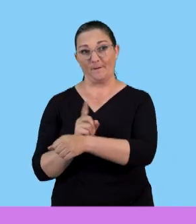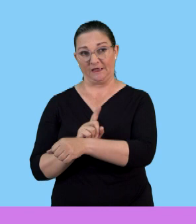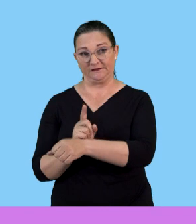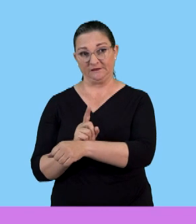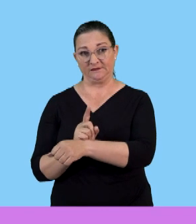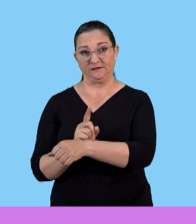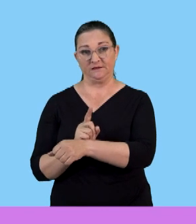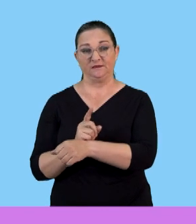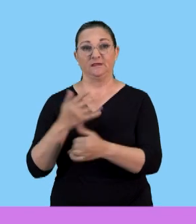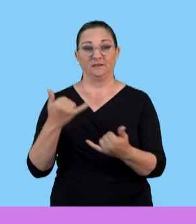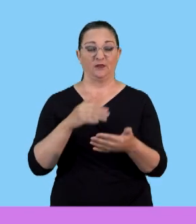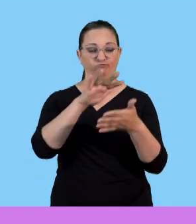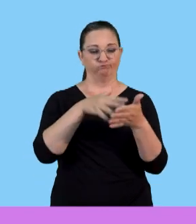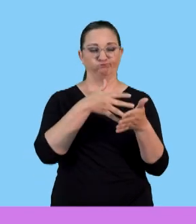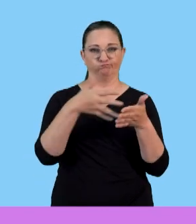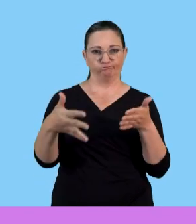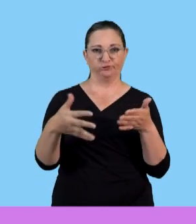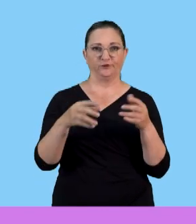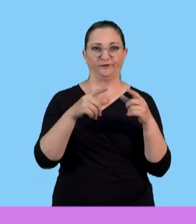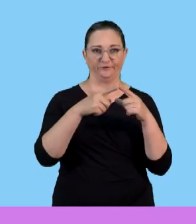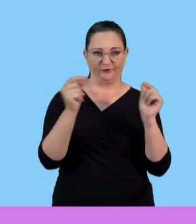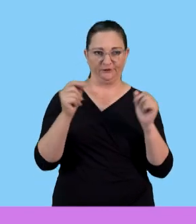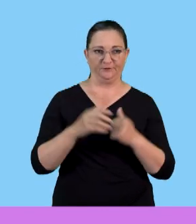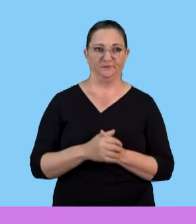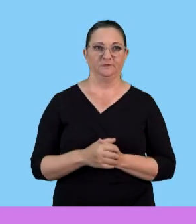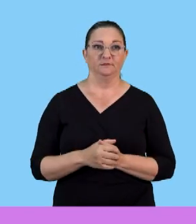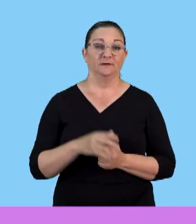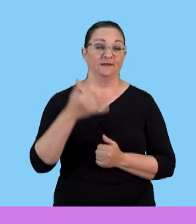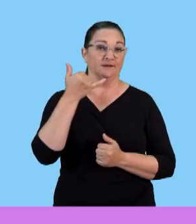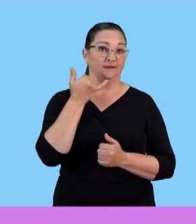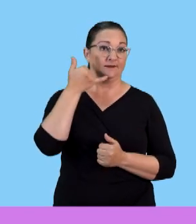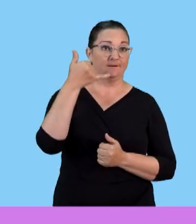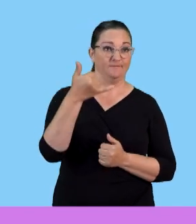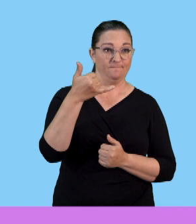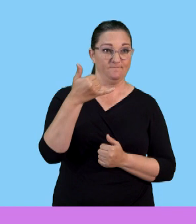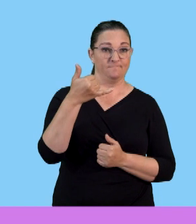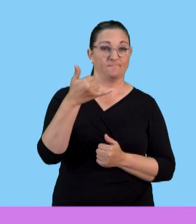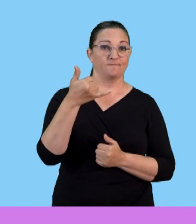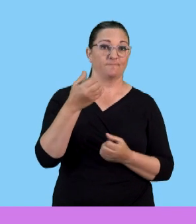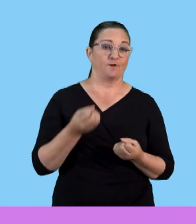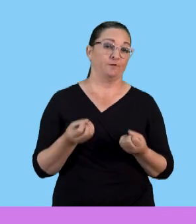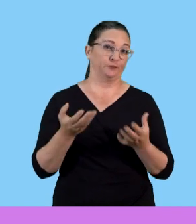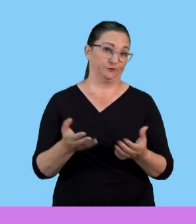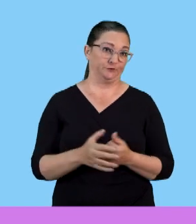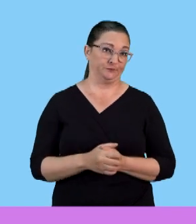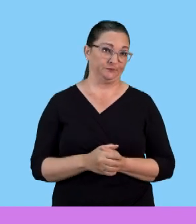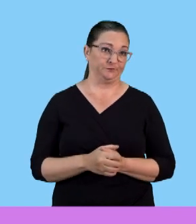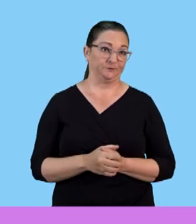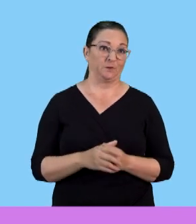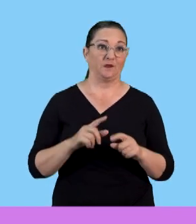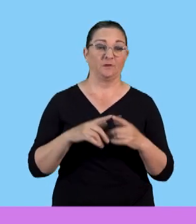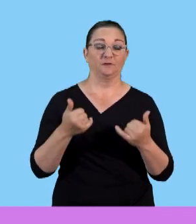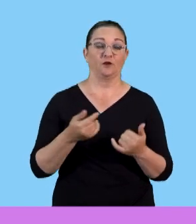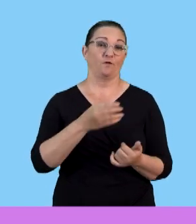2.50 per minute. Complete the table below. So now this is a cell phone, provider, of which it